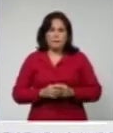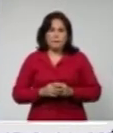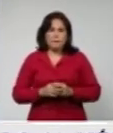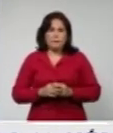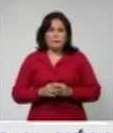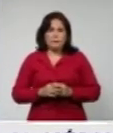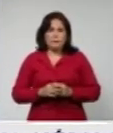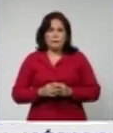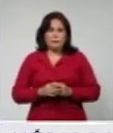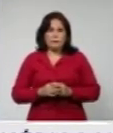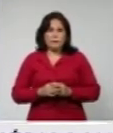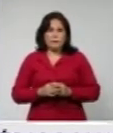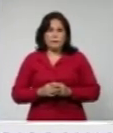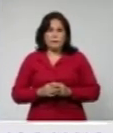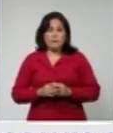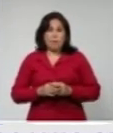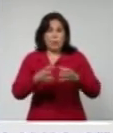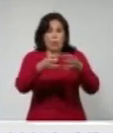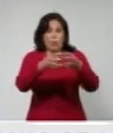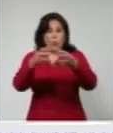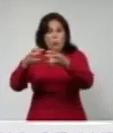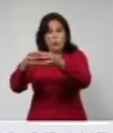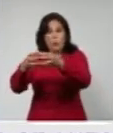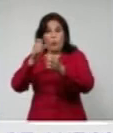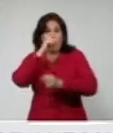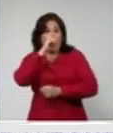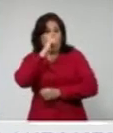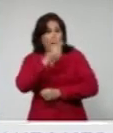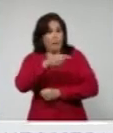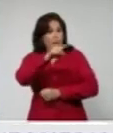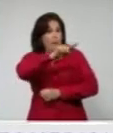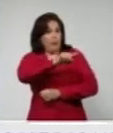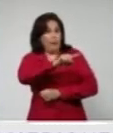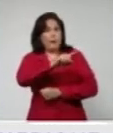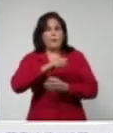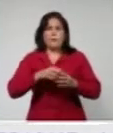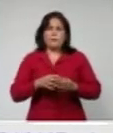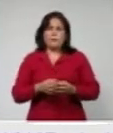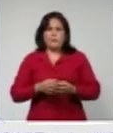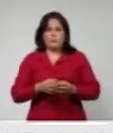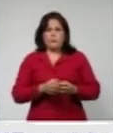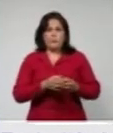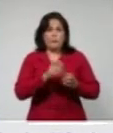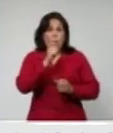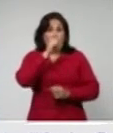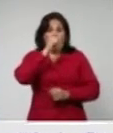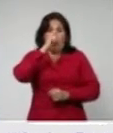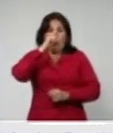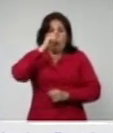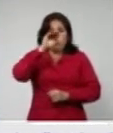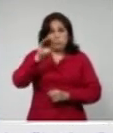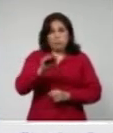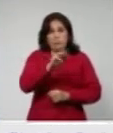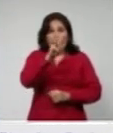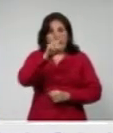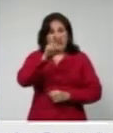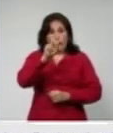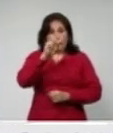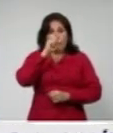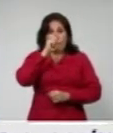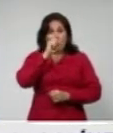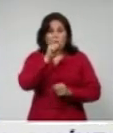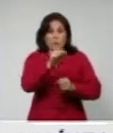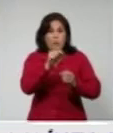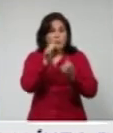don't protect themselves. That's how the virus spreads. By age group, one positive